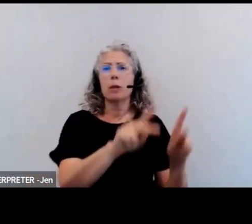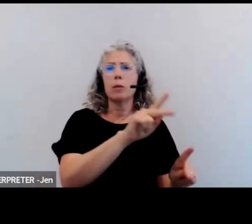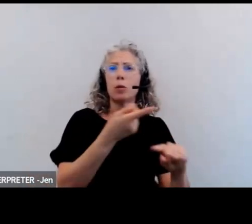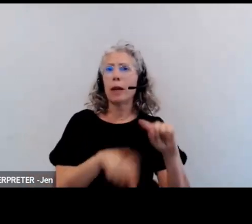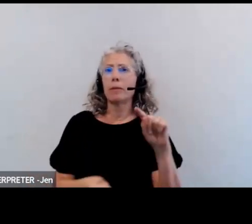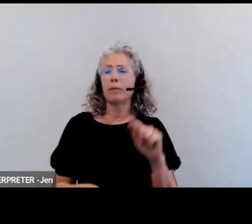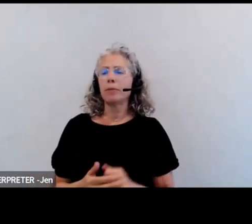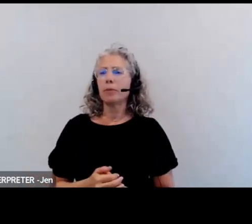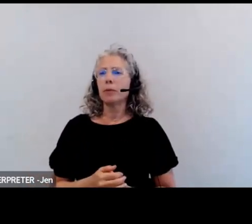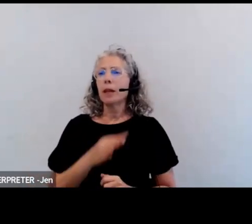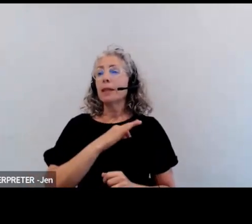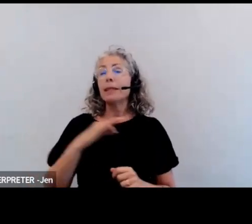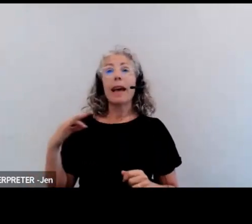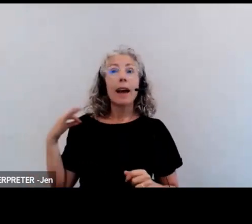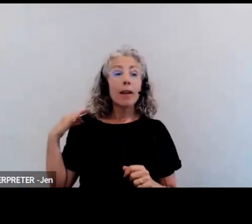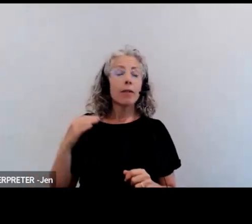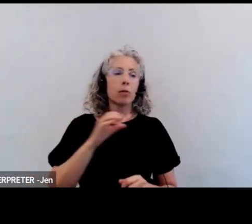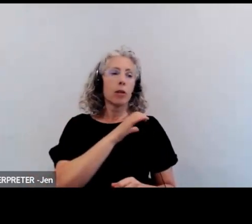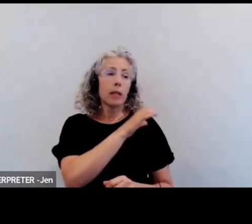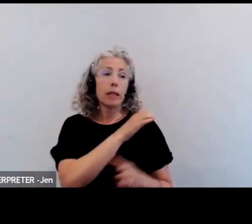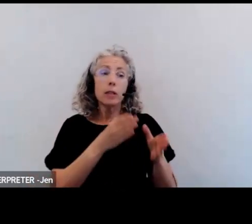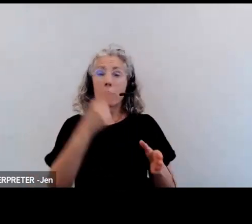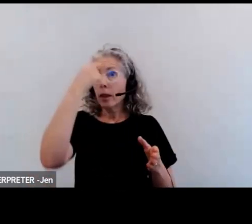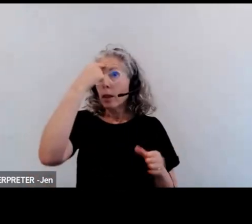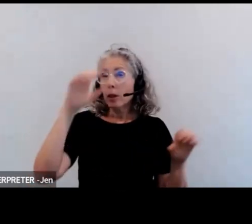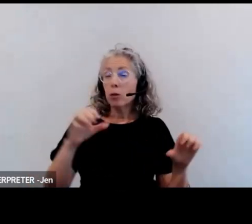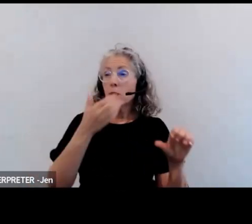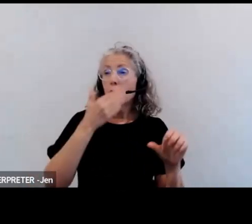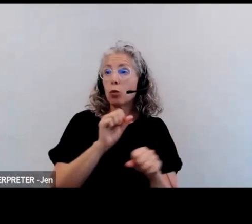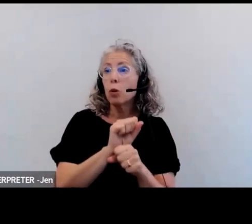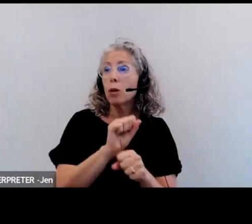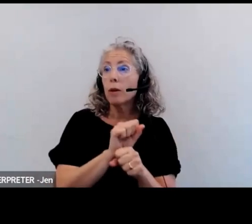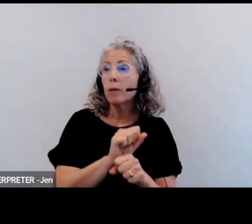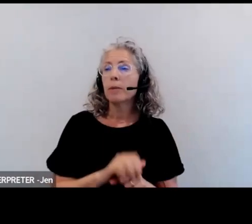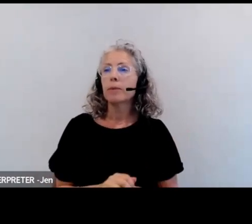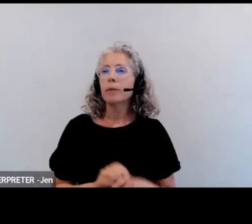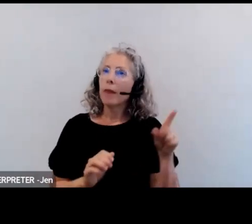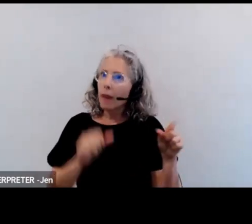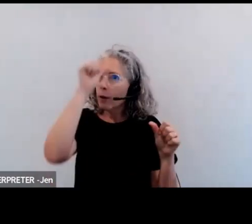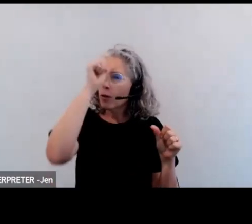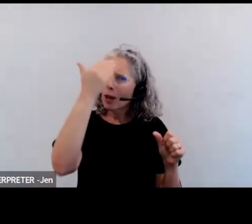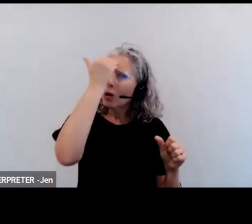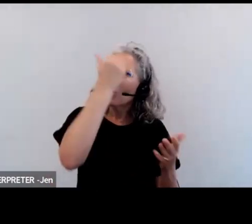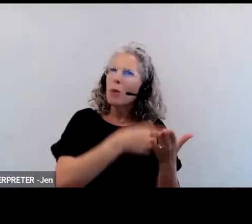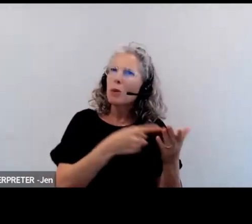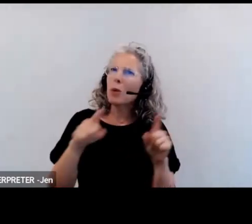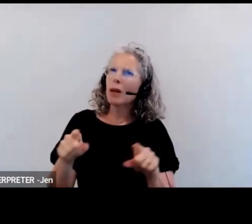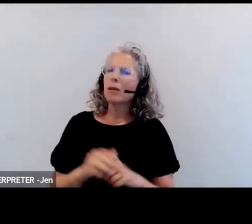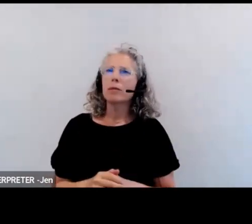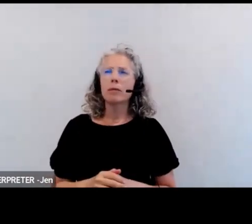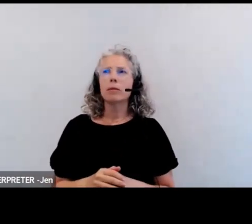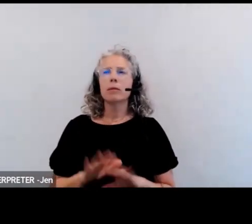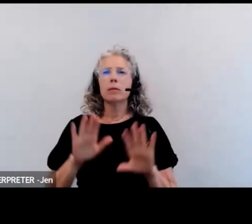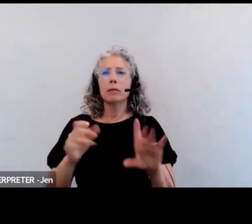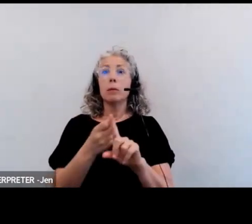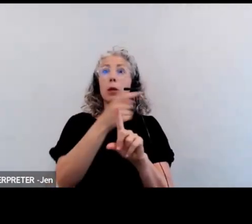Staff who, say, the clinicians, the people who think they're doing really good work, knew what was happening in this organization. And by the